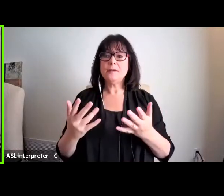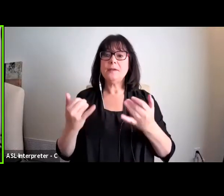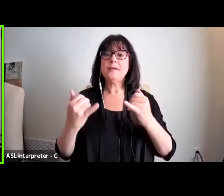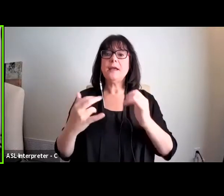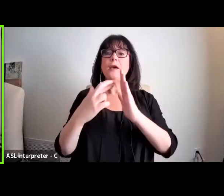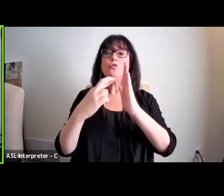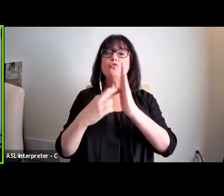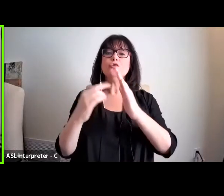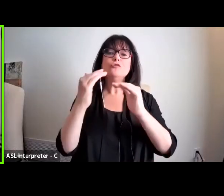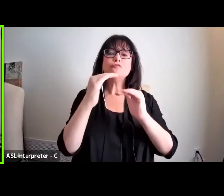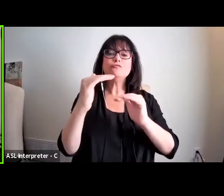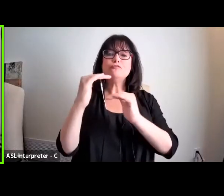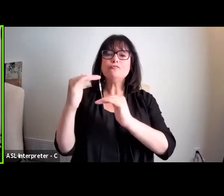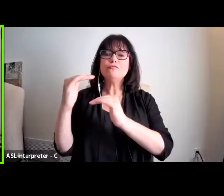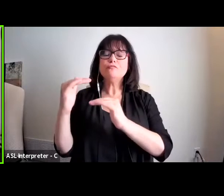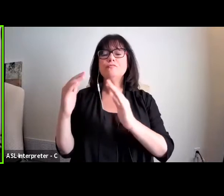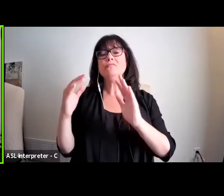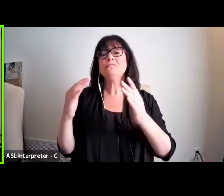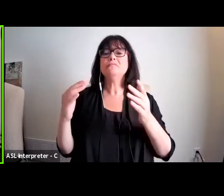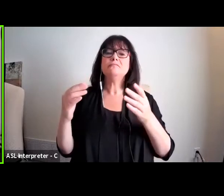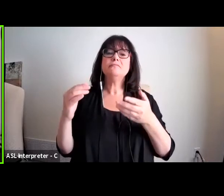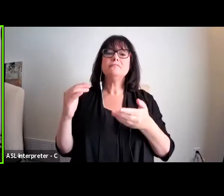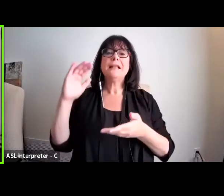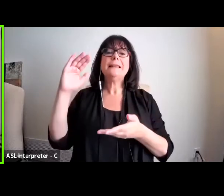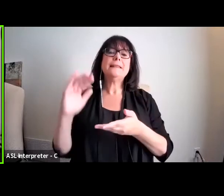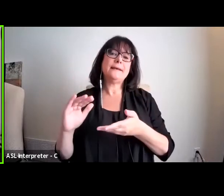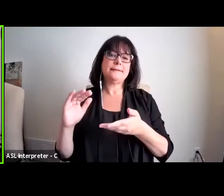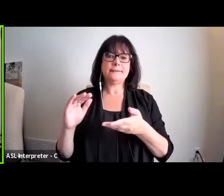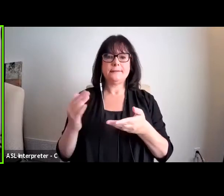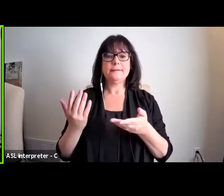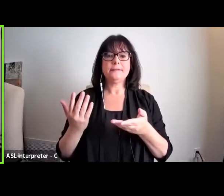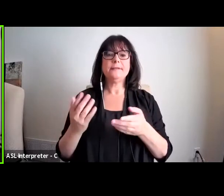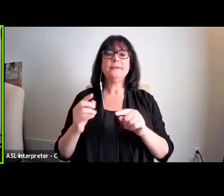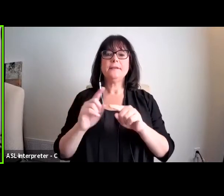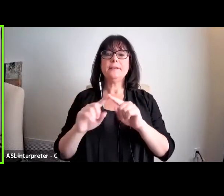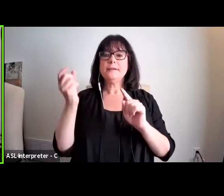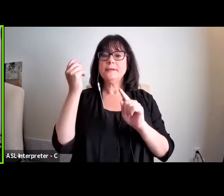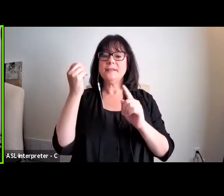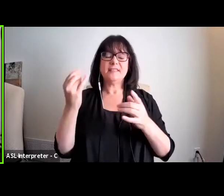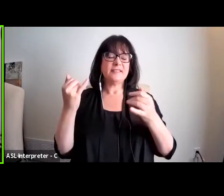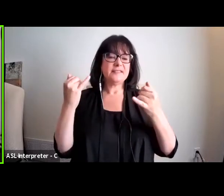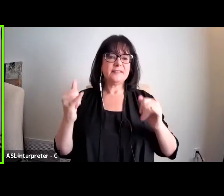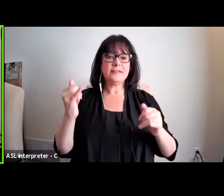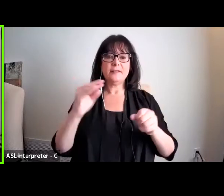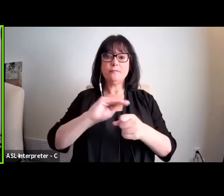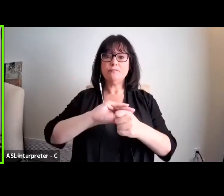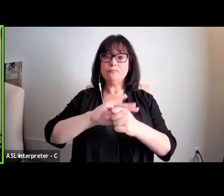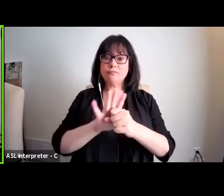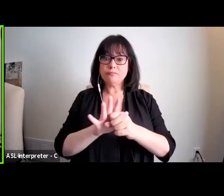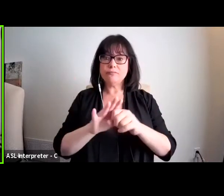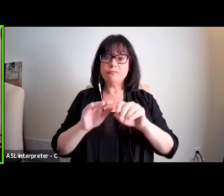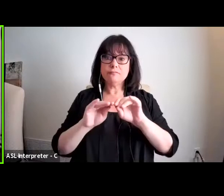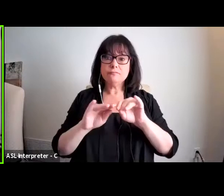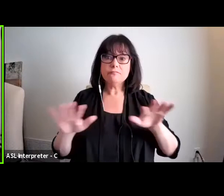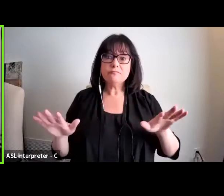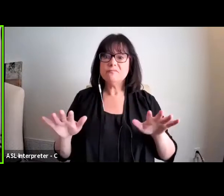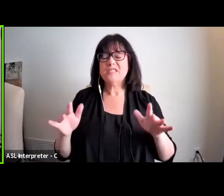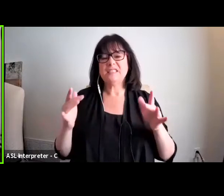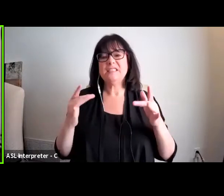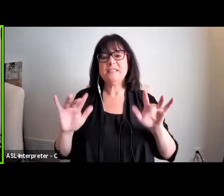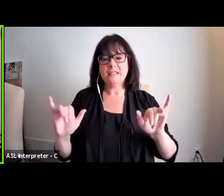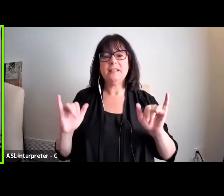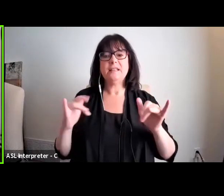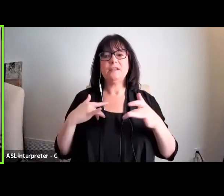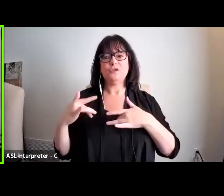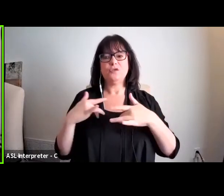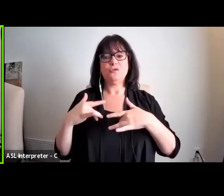pandemic is an ongoing challenge, and it is expected to be with us for some time. Importantly, though, stage 3